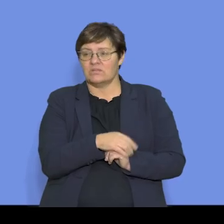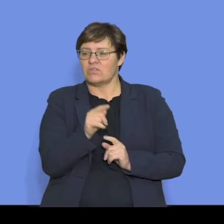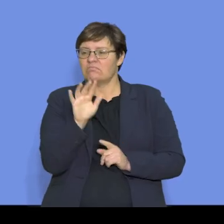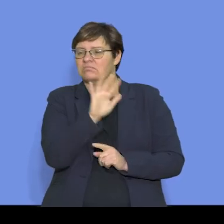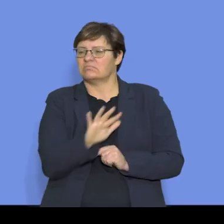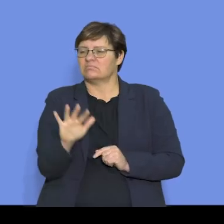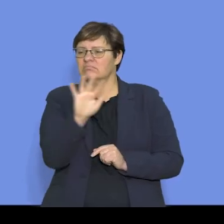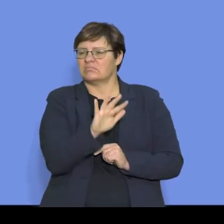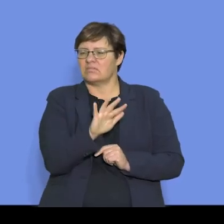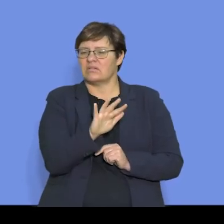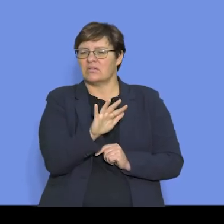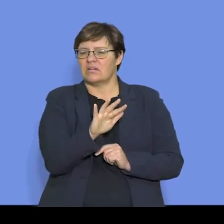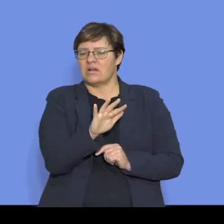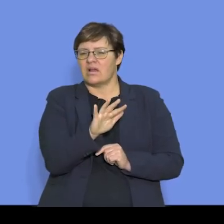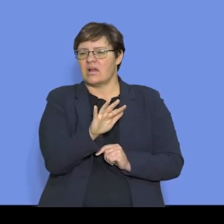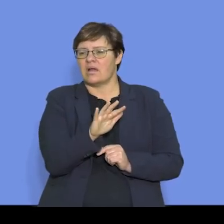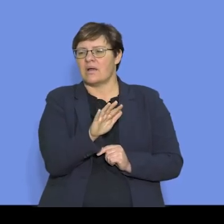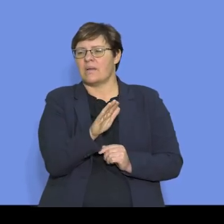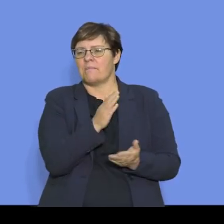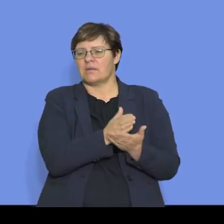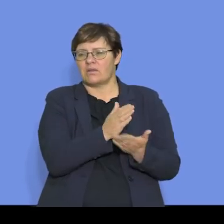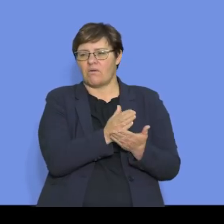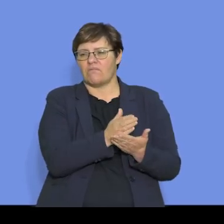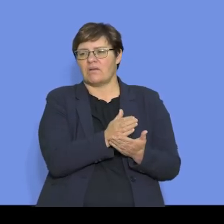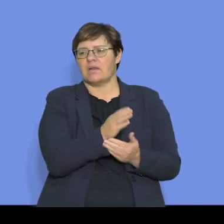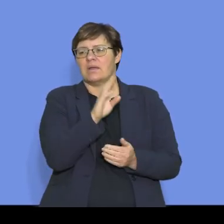birds developed sometime in the middle of the